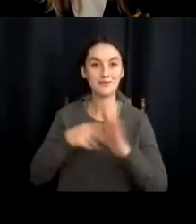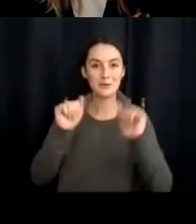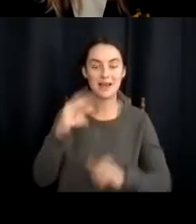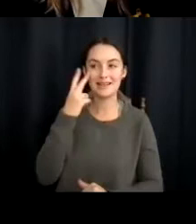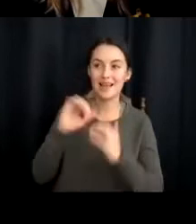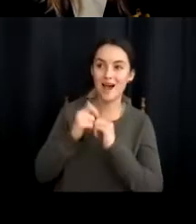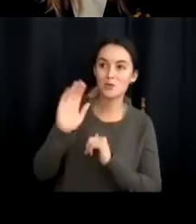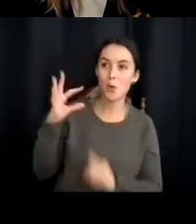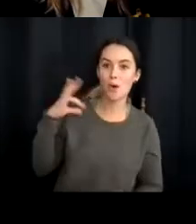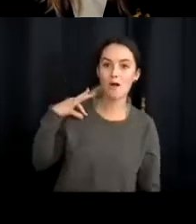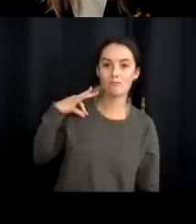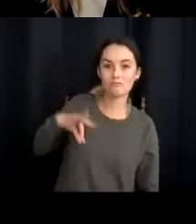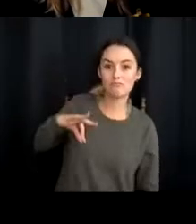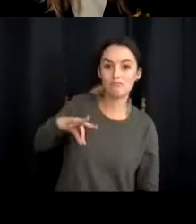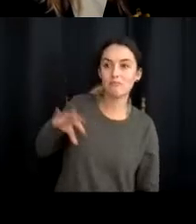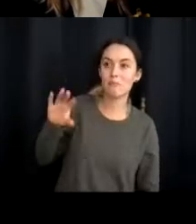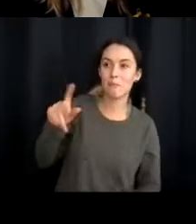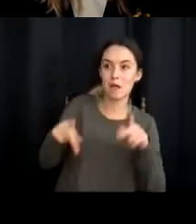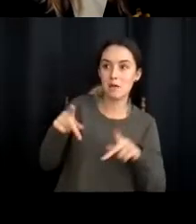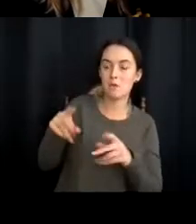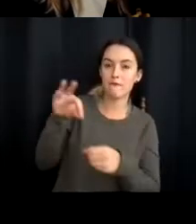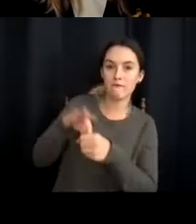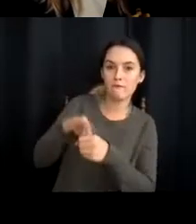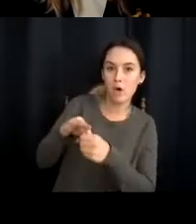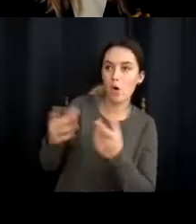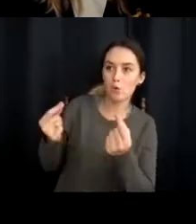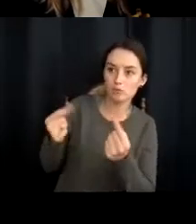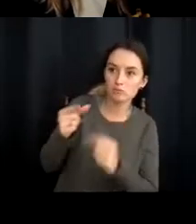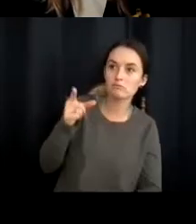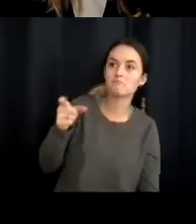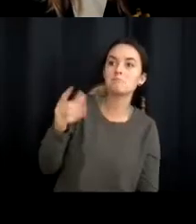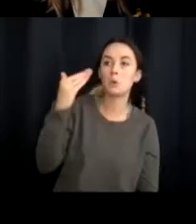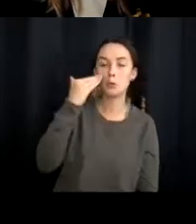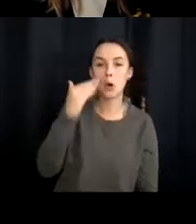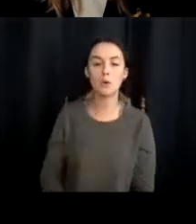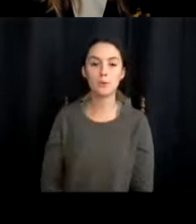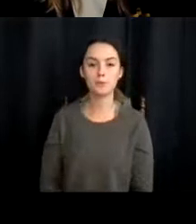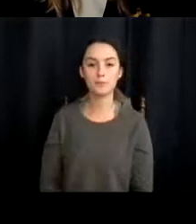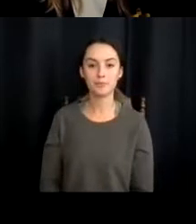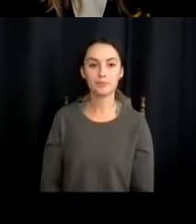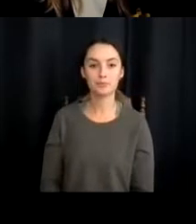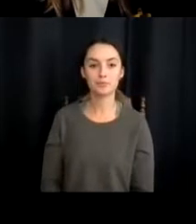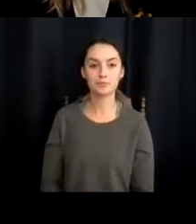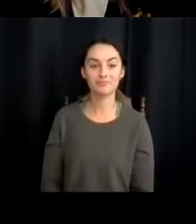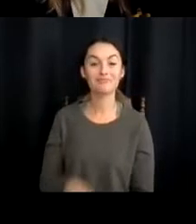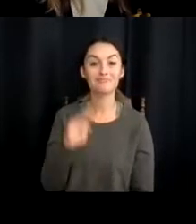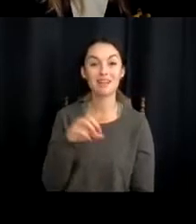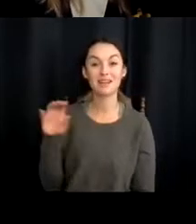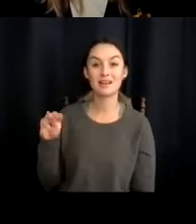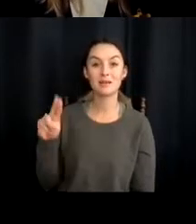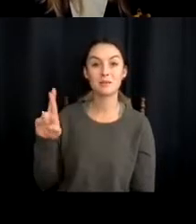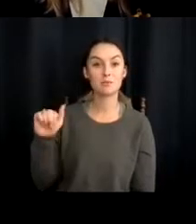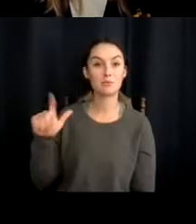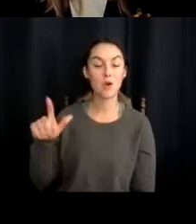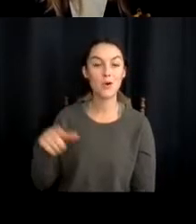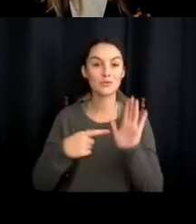in the center of the room, you will see an example of transparency from Oregon's past. This mural is a representation by the